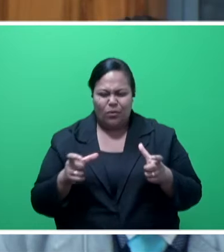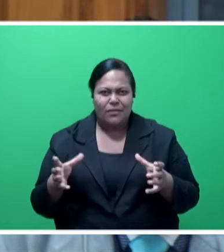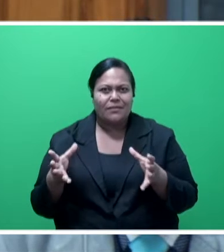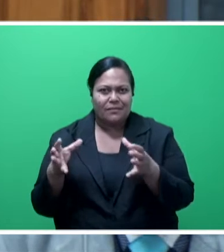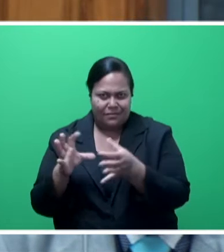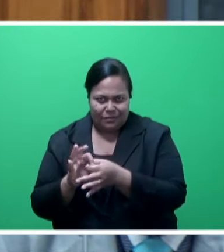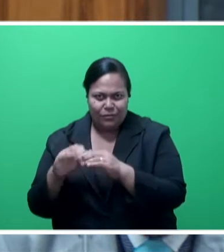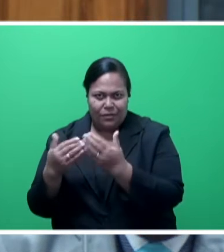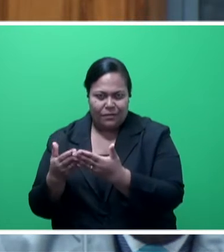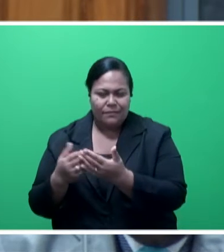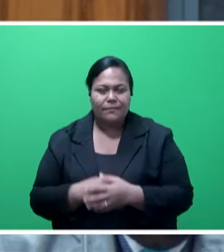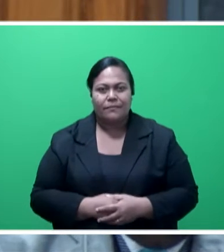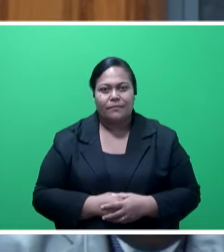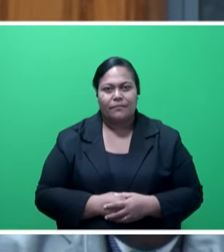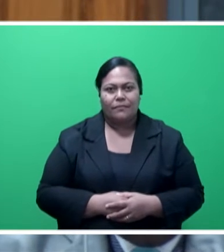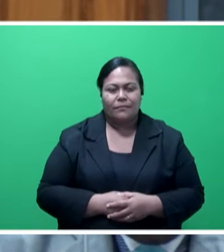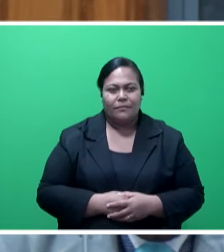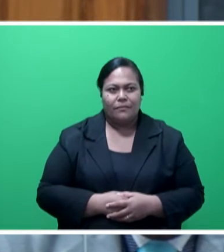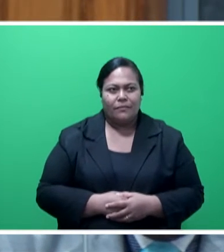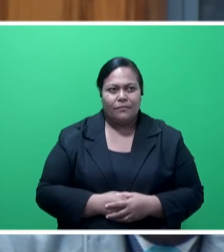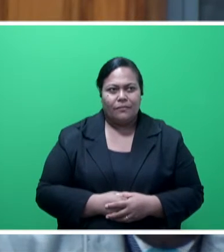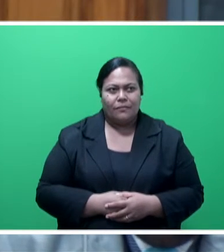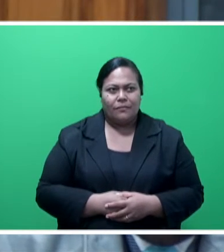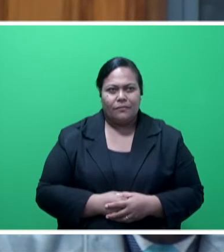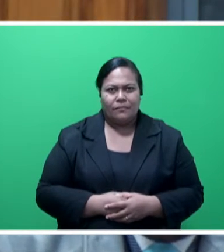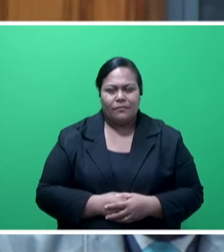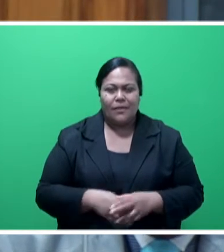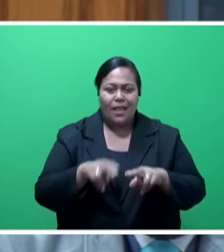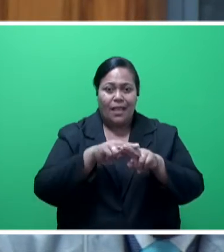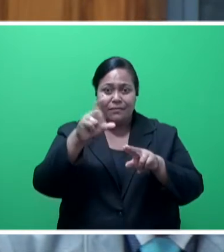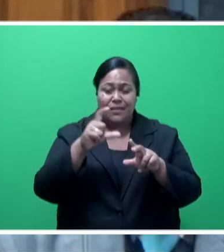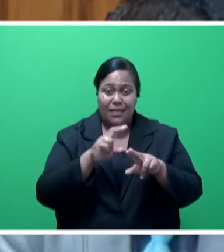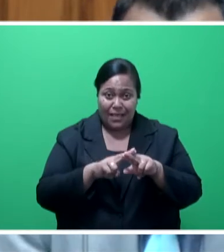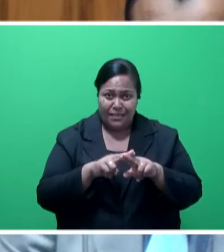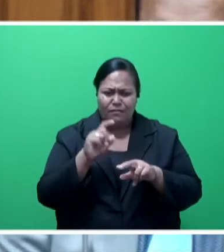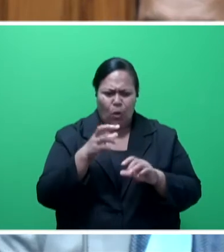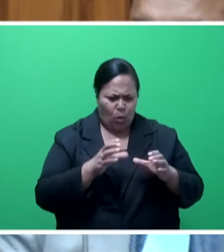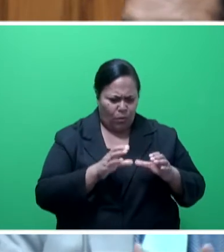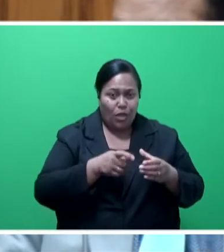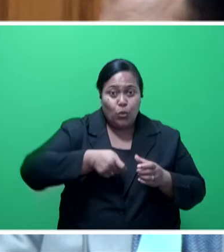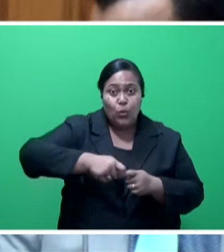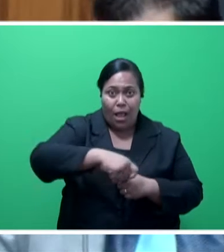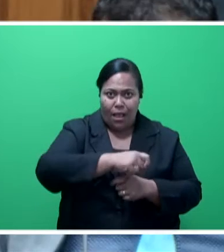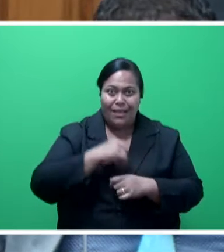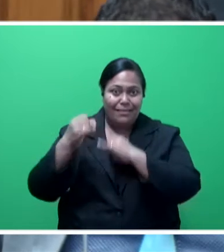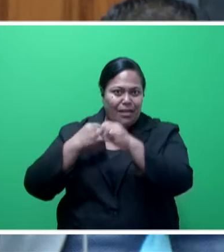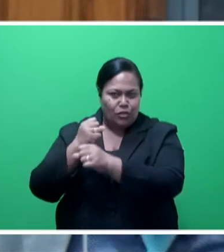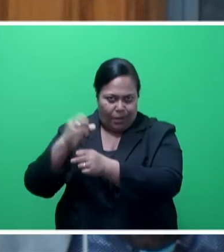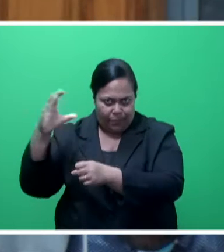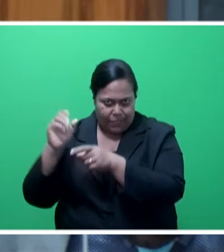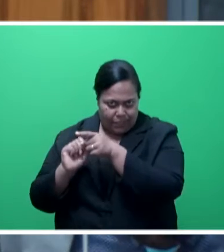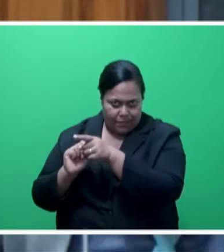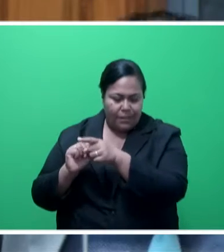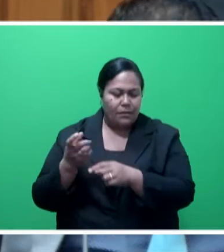Mr. Speaker, sir, Fong Chang Formosa, or FCF's acquisition of Bumblebee in January 2020